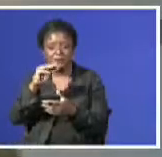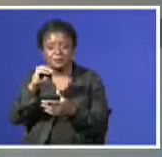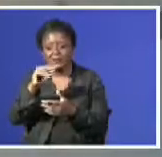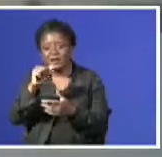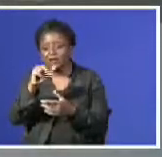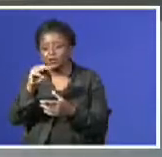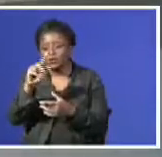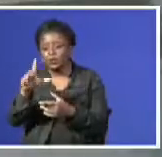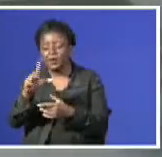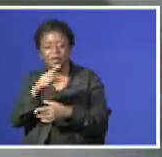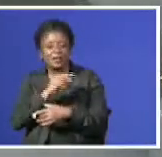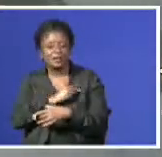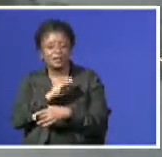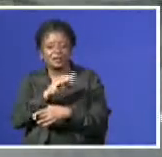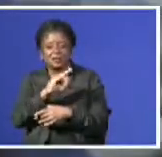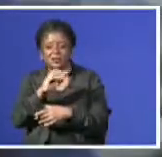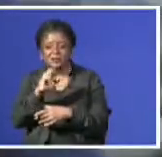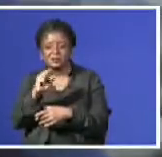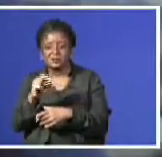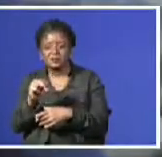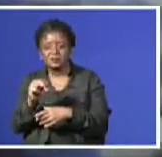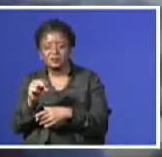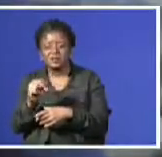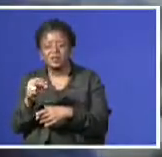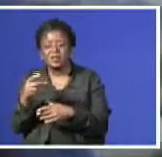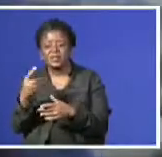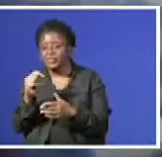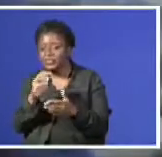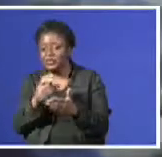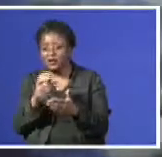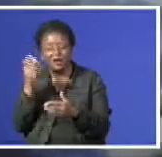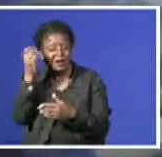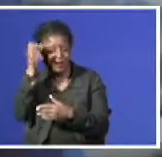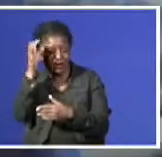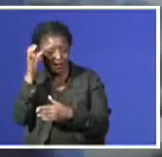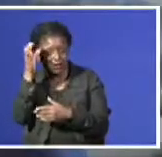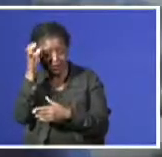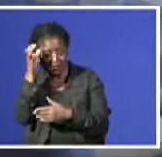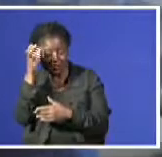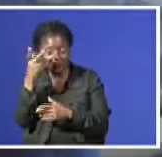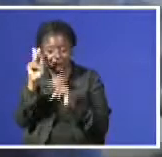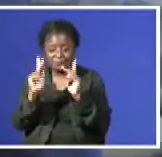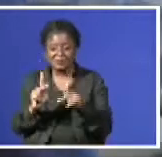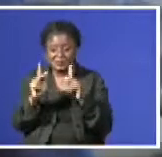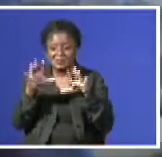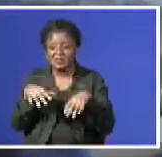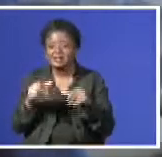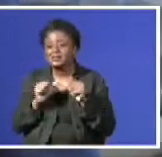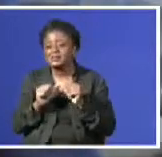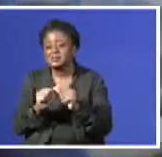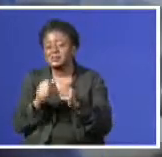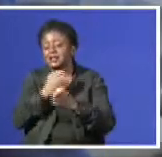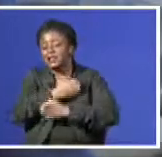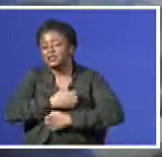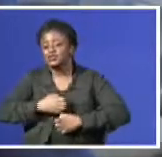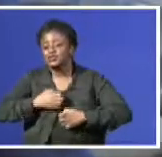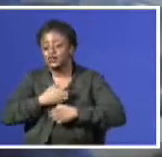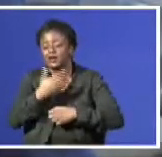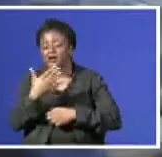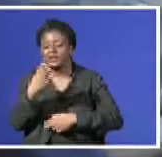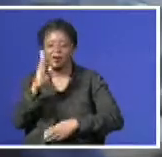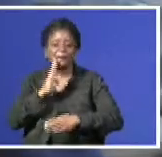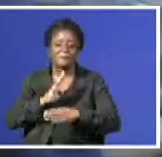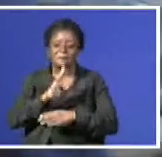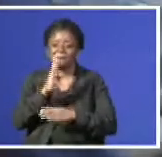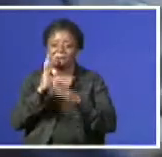surprise. A concept where persons could still enjoy their banquet balls all